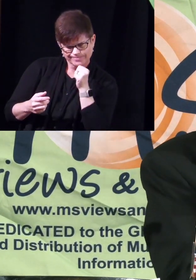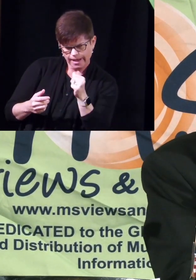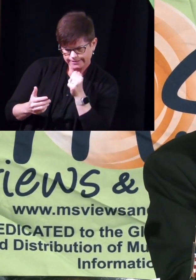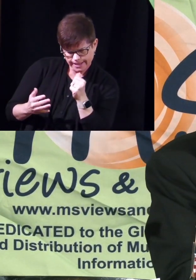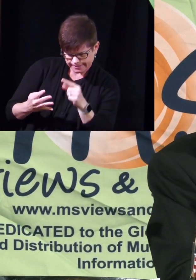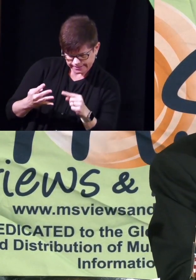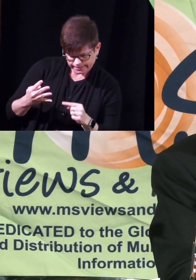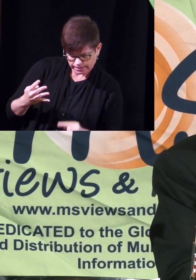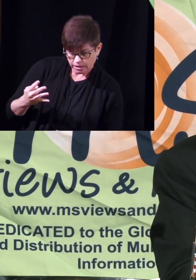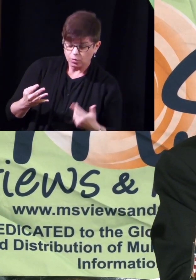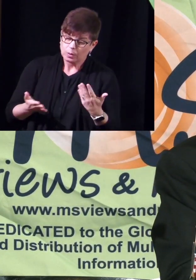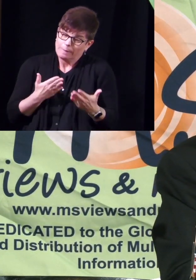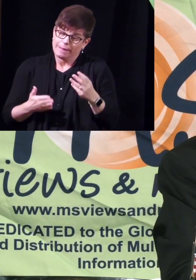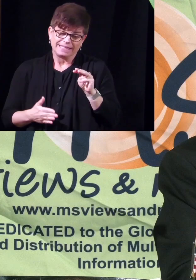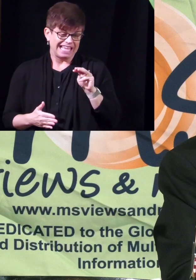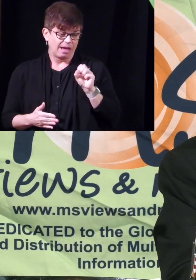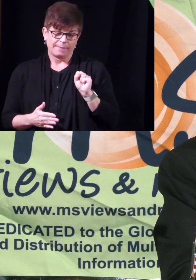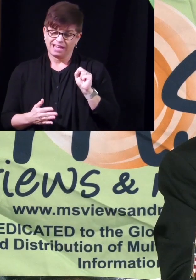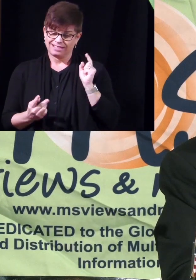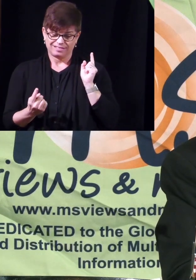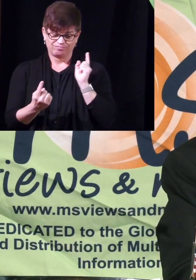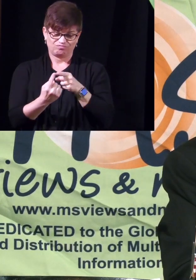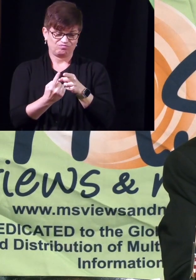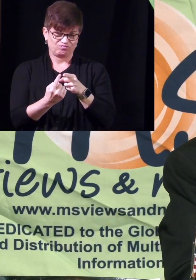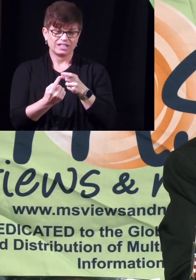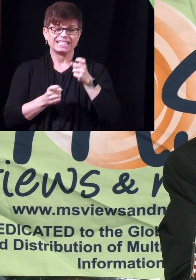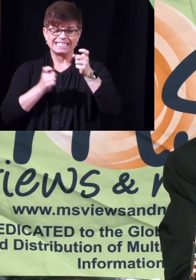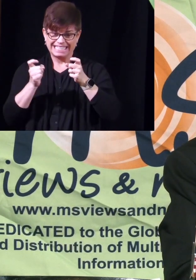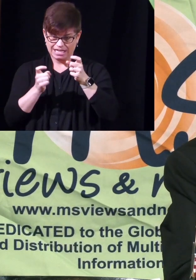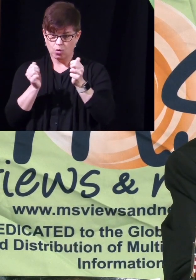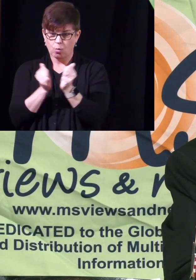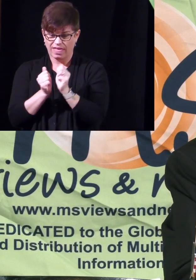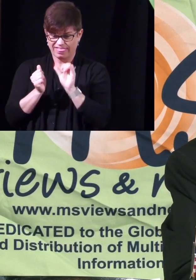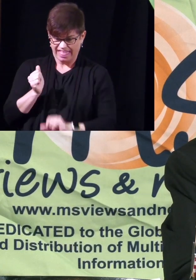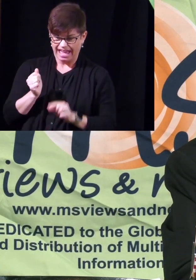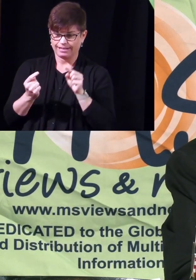else. Maybe it's just the MS. Let's deal with that.